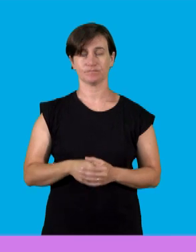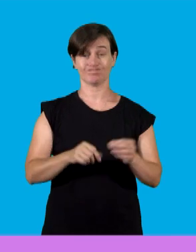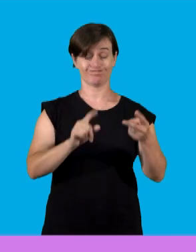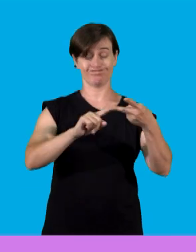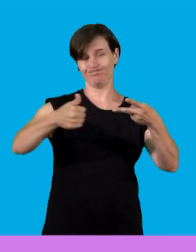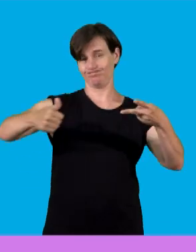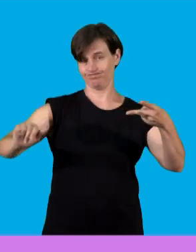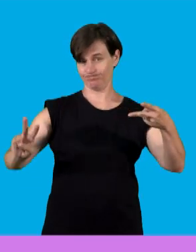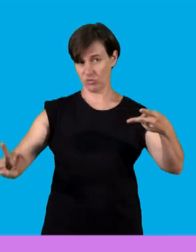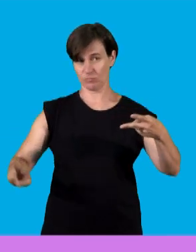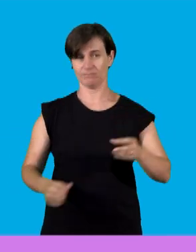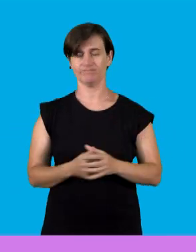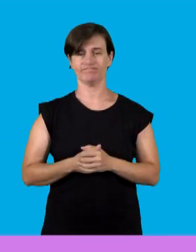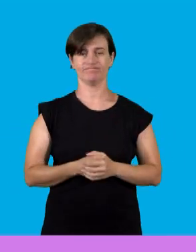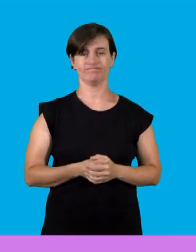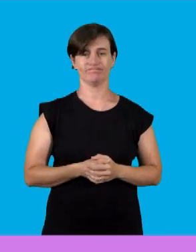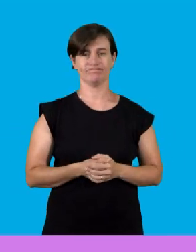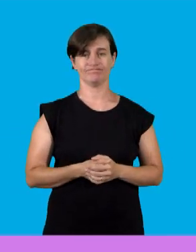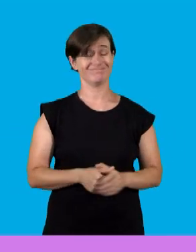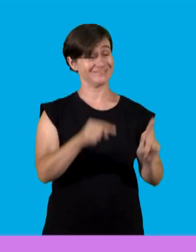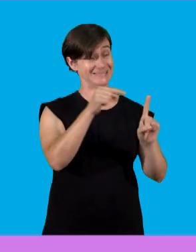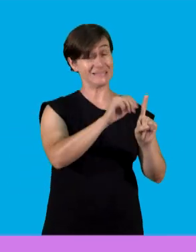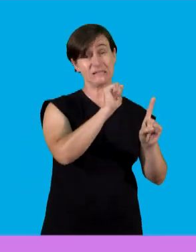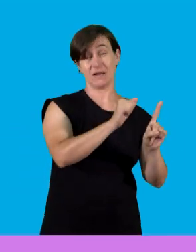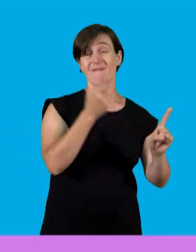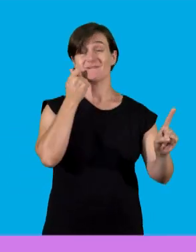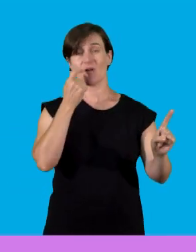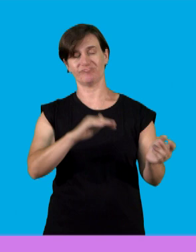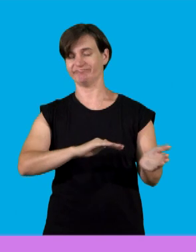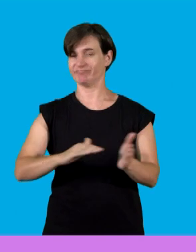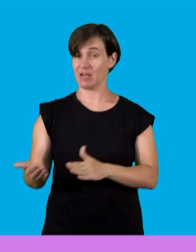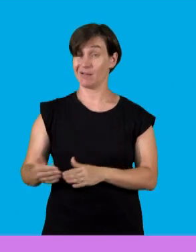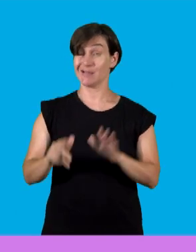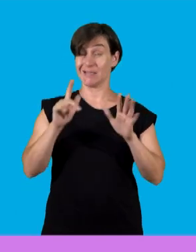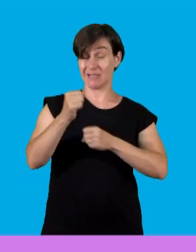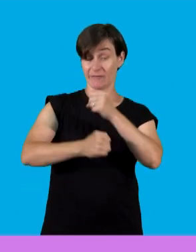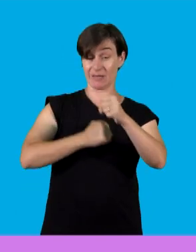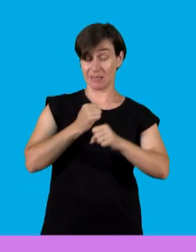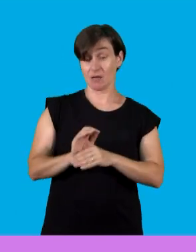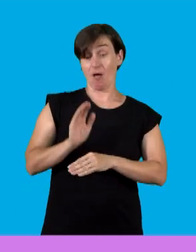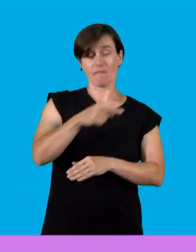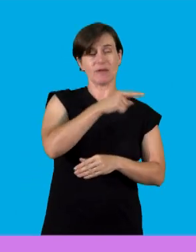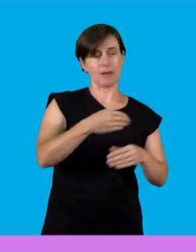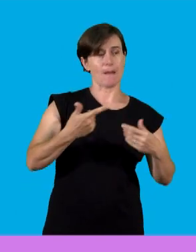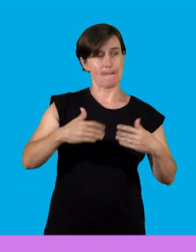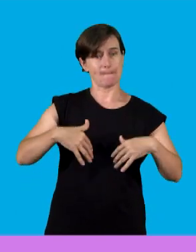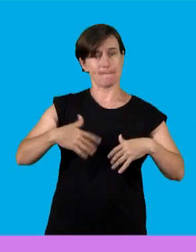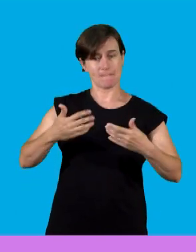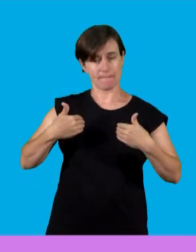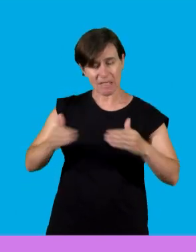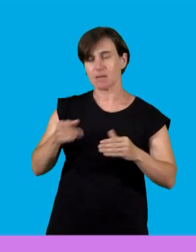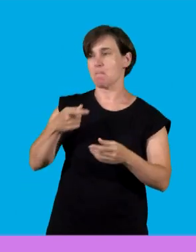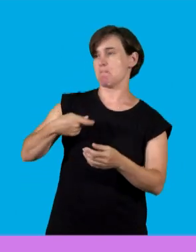at our second question. At question 2.2, Gary's father dies 7 years after he started to